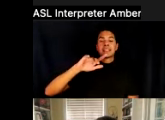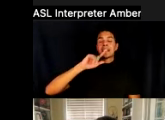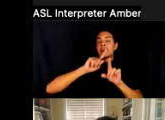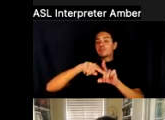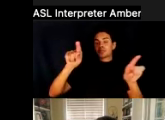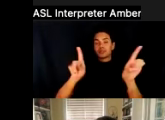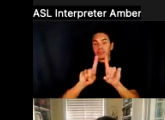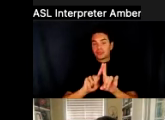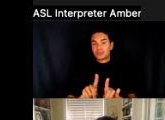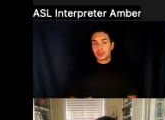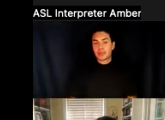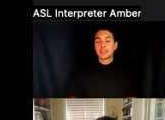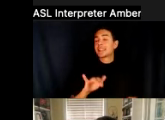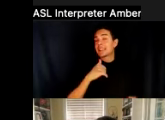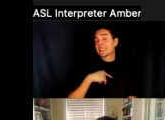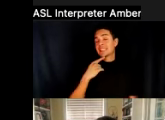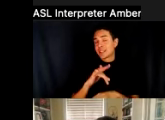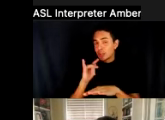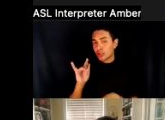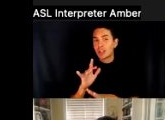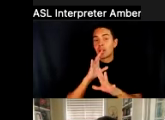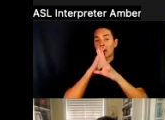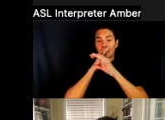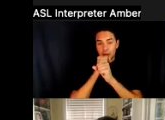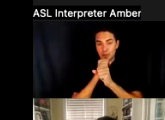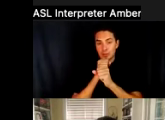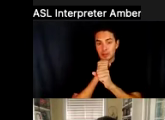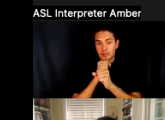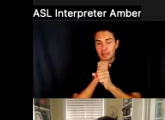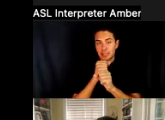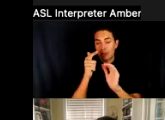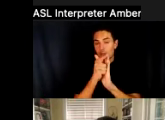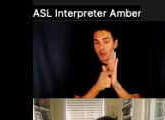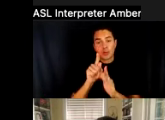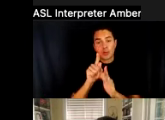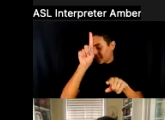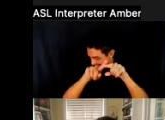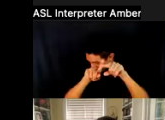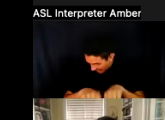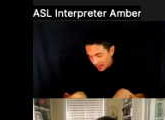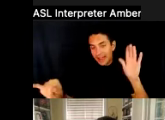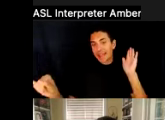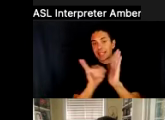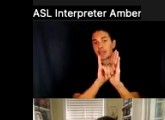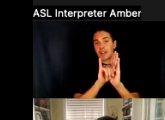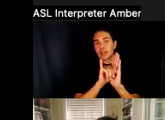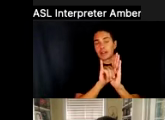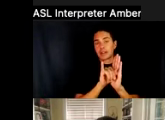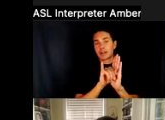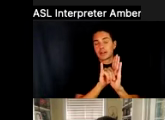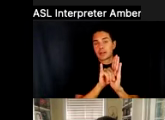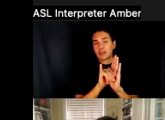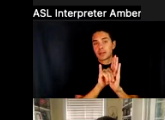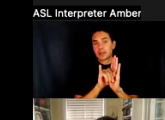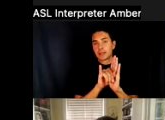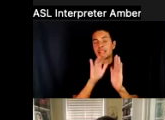said earlier, in the confidentiality law, you cannot identify anything that would identify